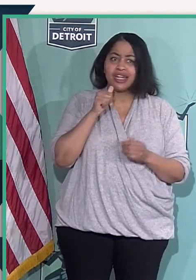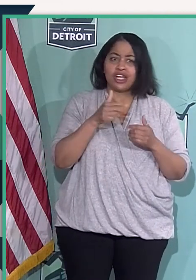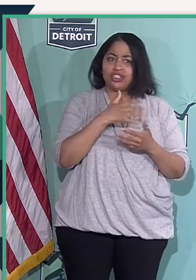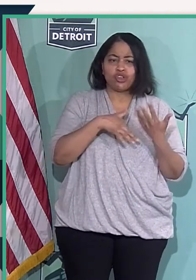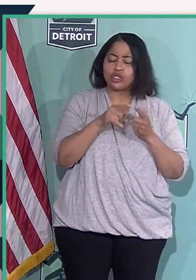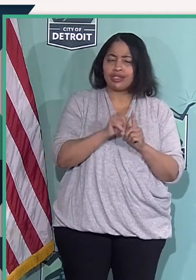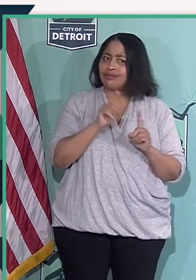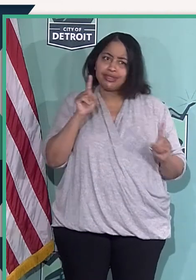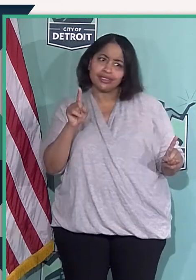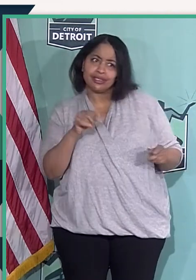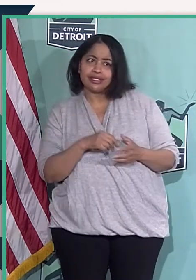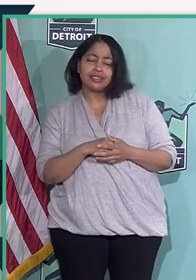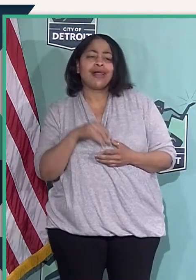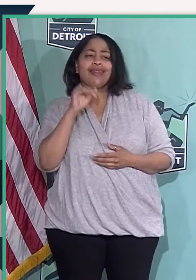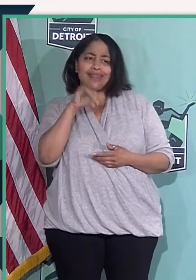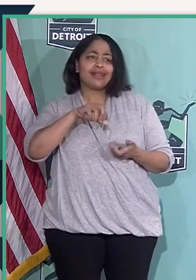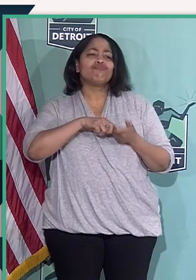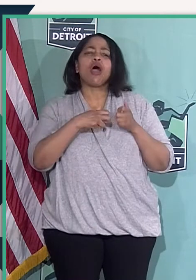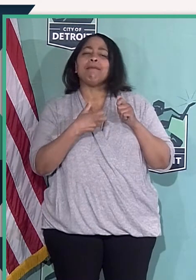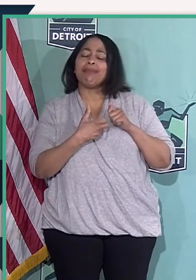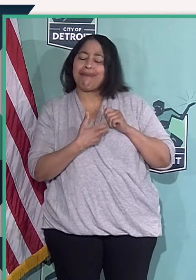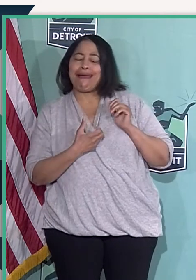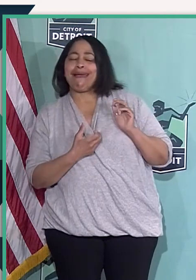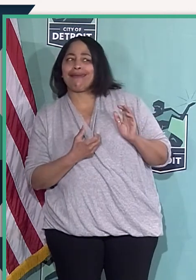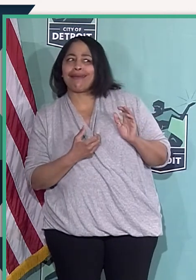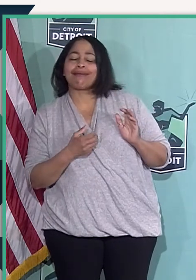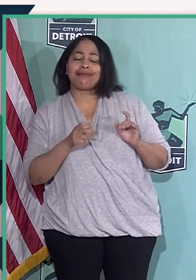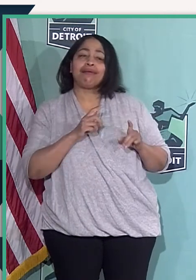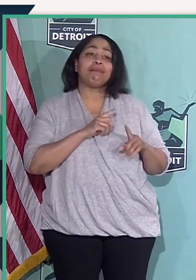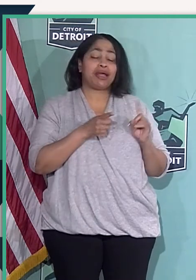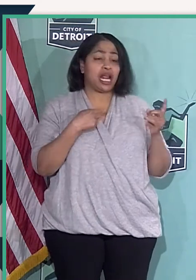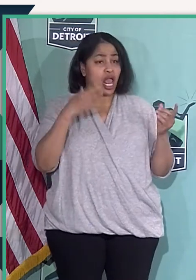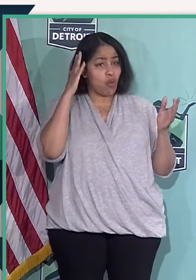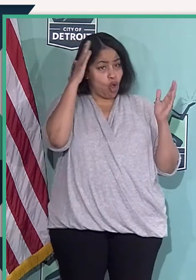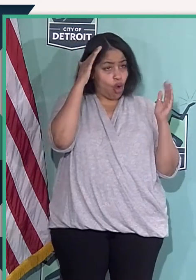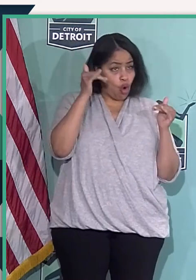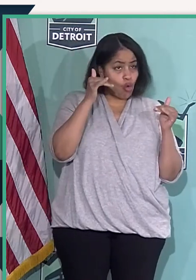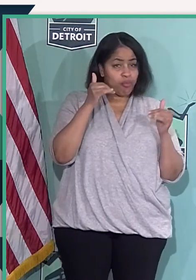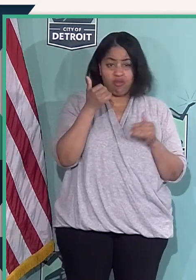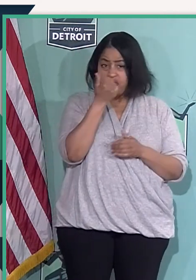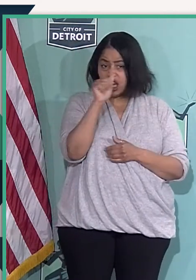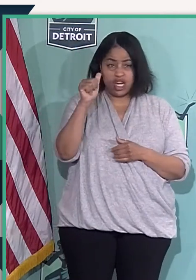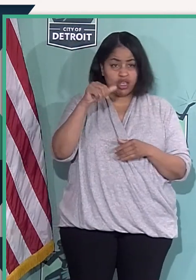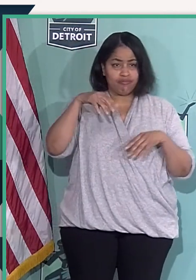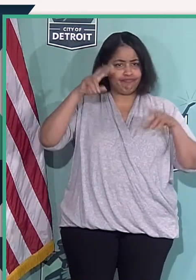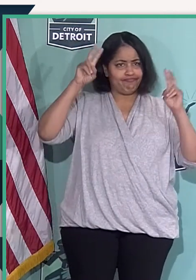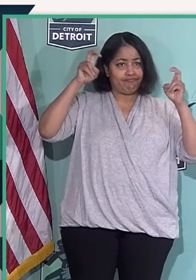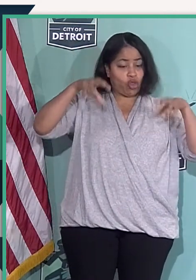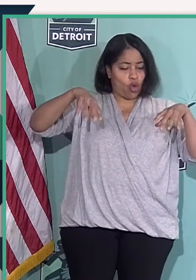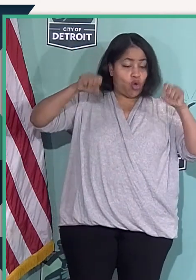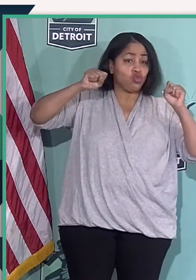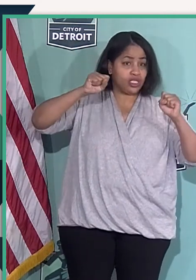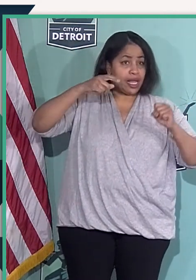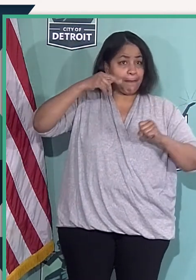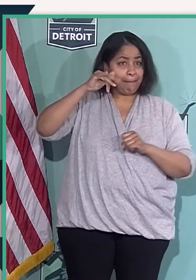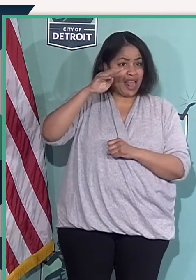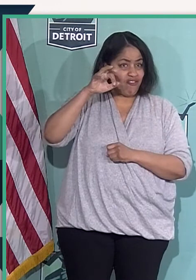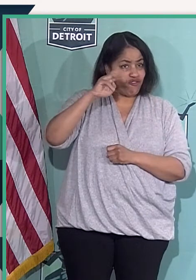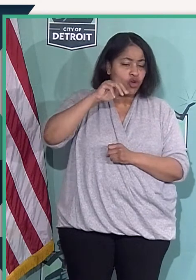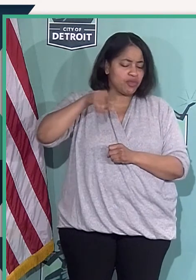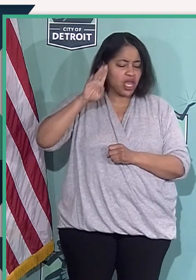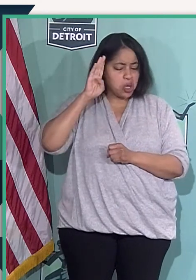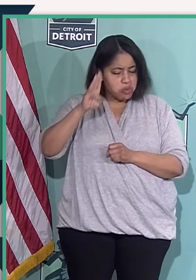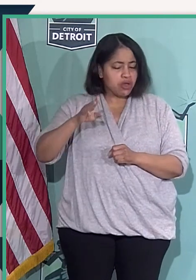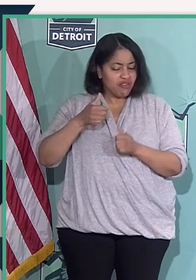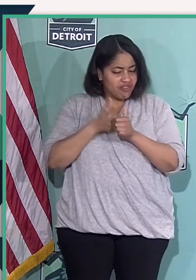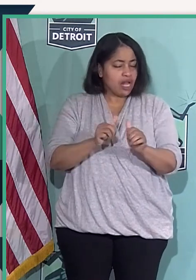distanced. So that's problematic, but I would hope that as a hosting platform, that they would take the measures